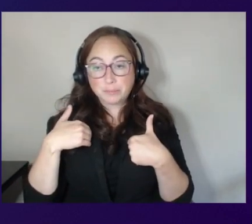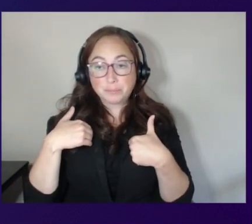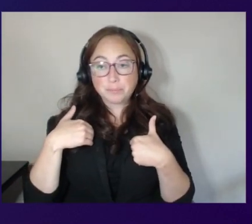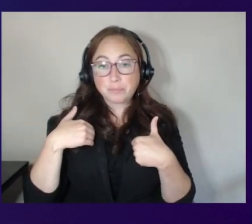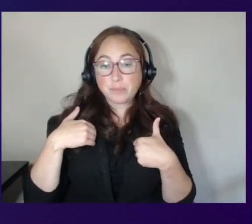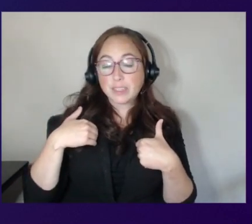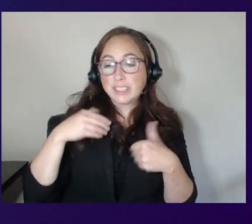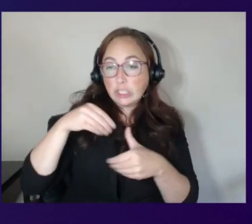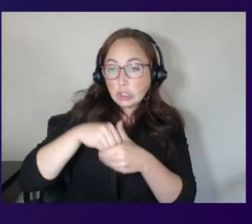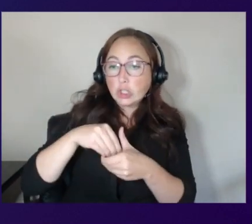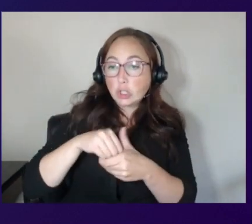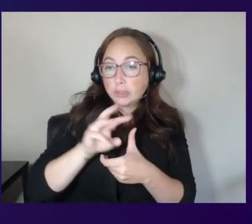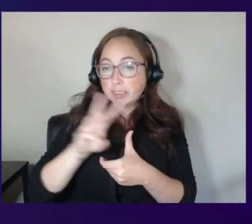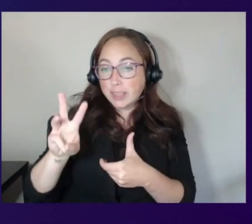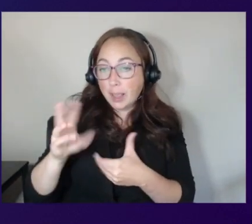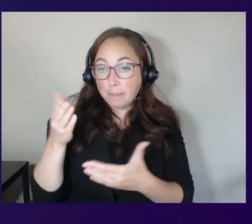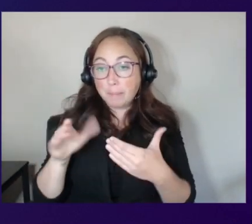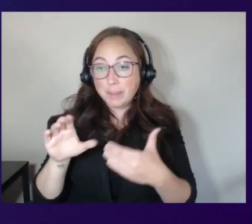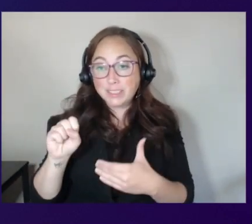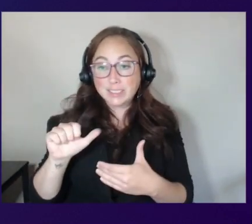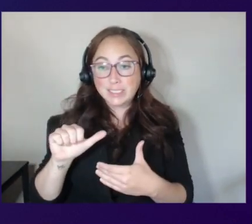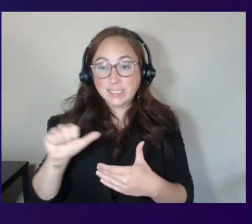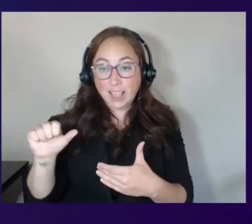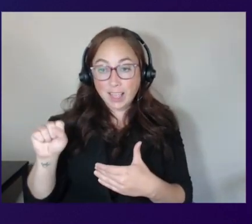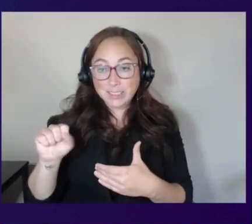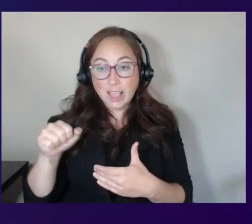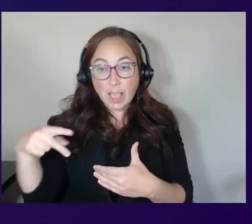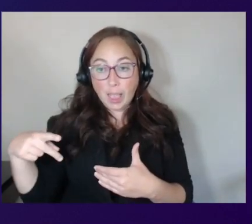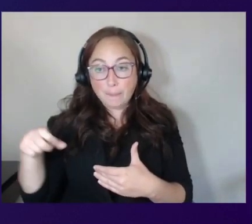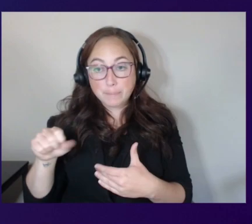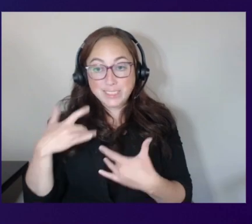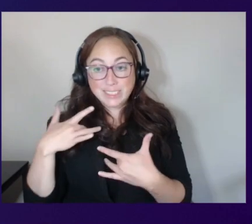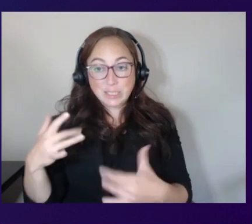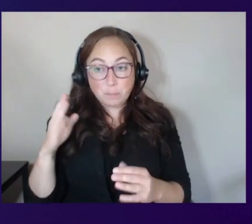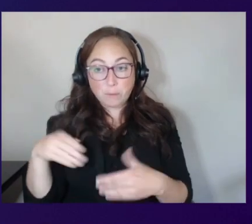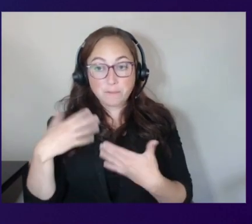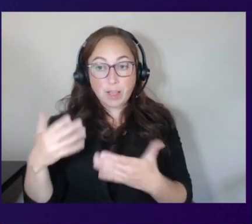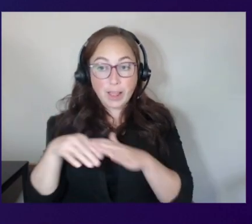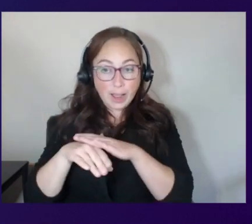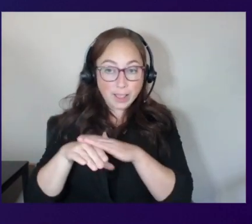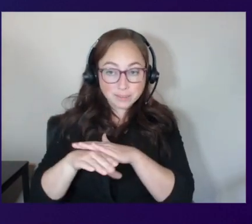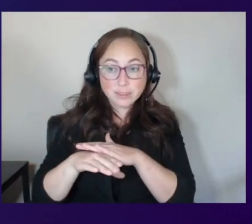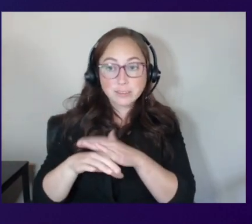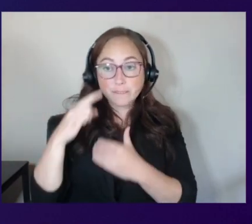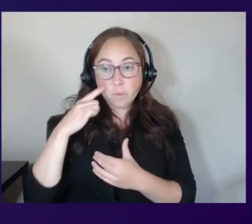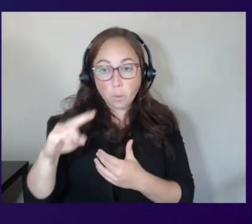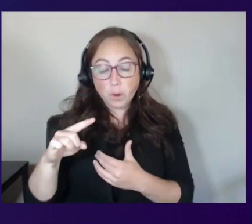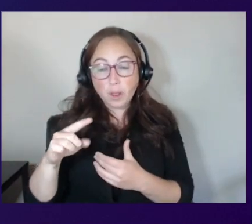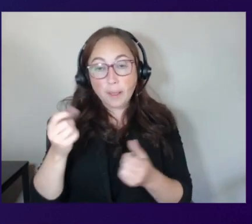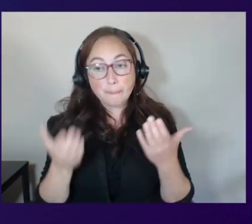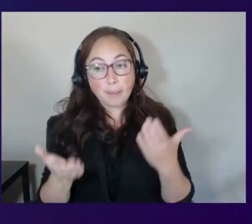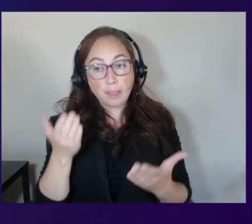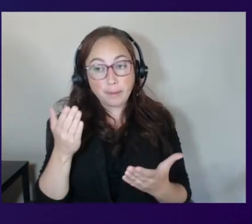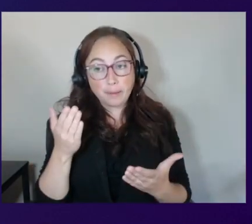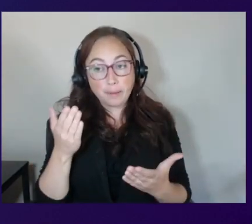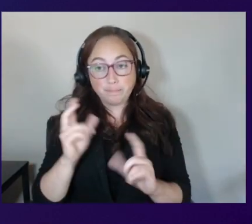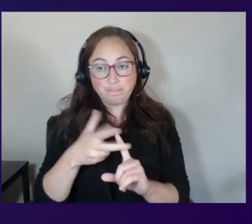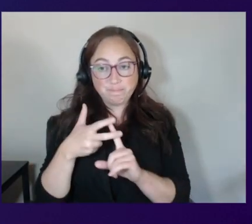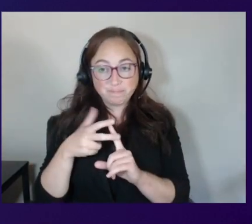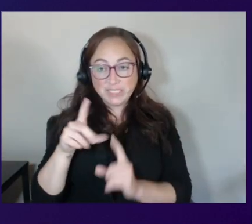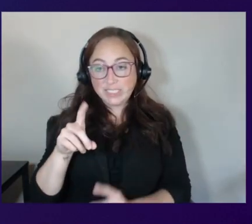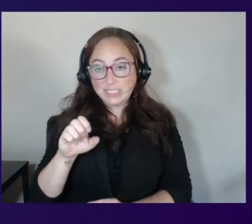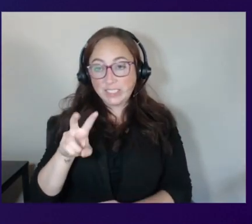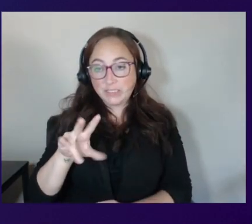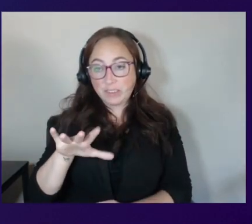a collection of SaaS applications that you typically provide some other access method for. This could be things like procuring devices and